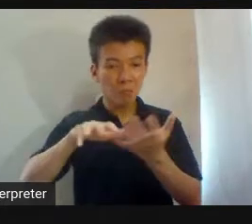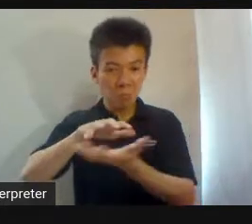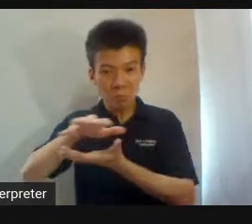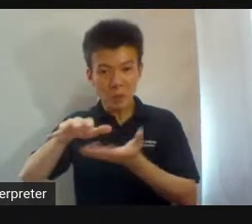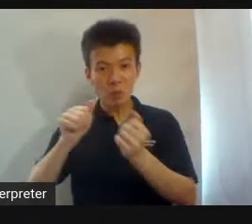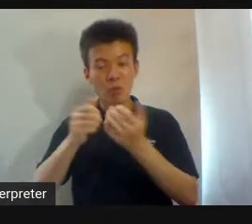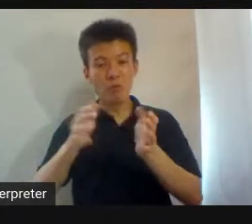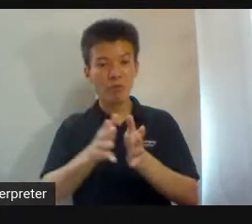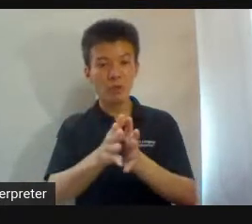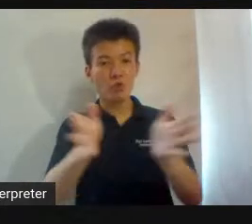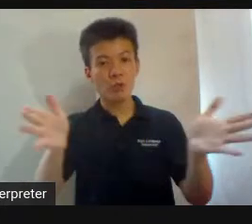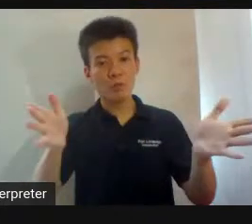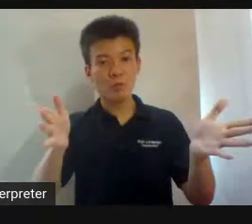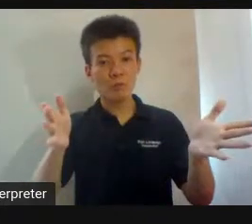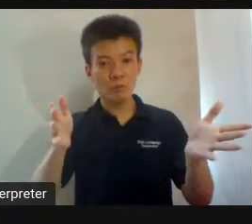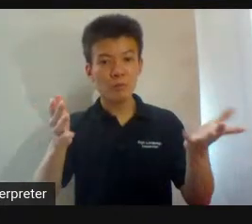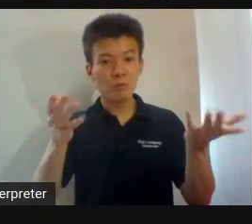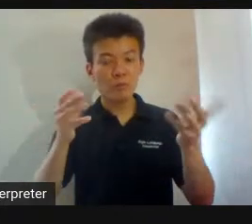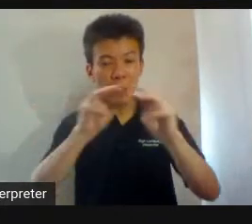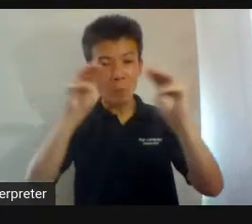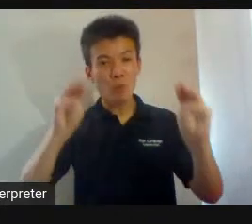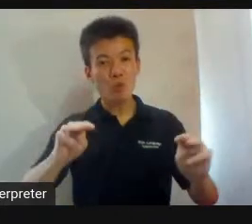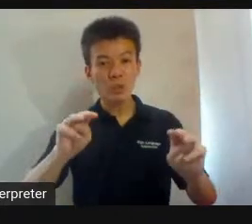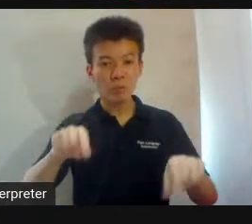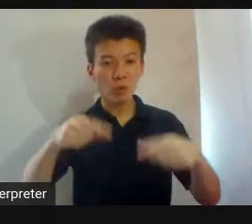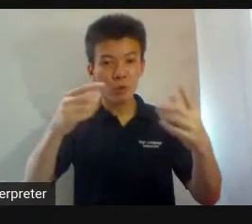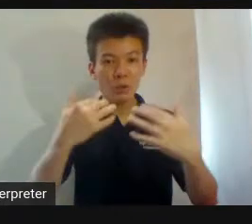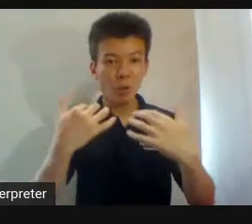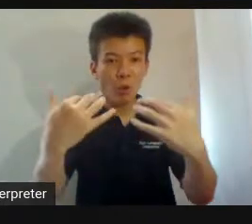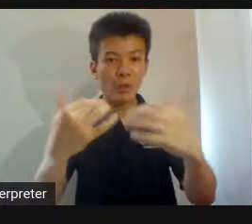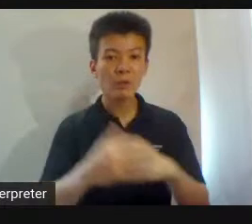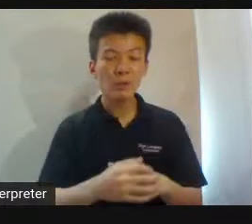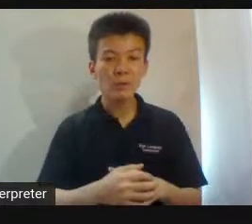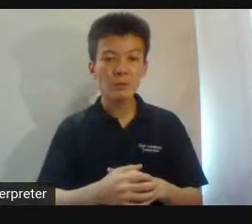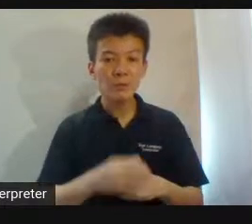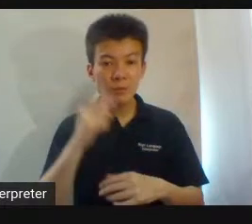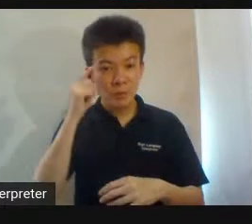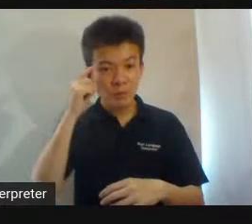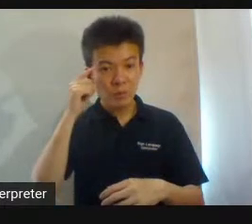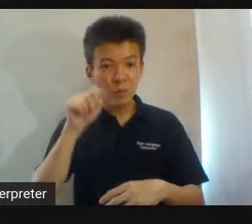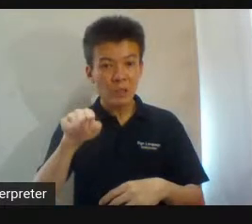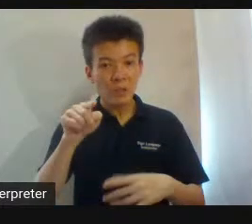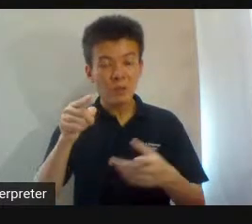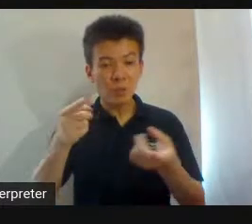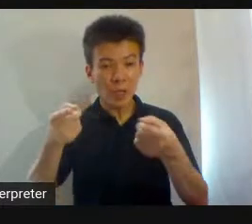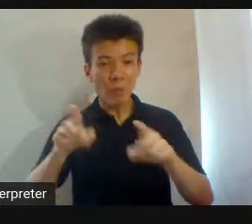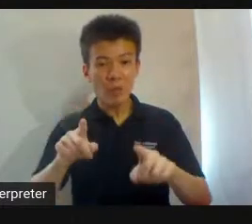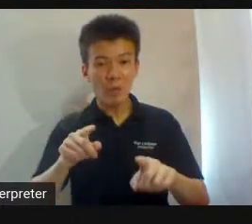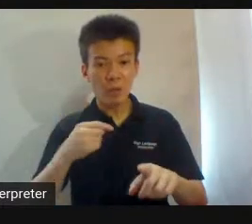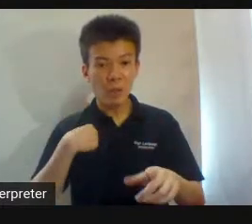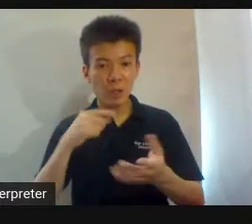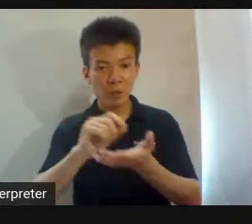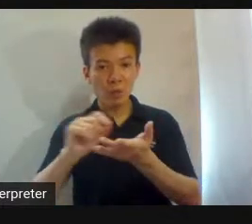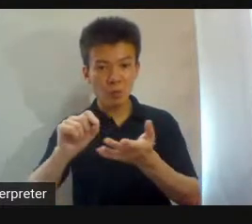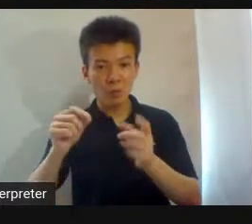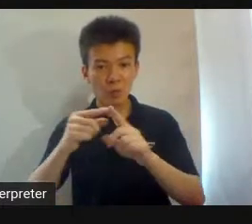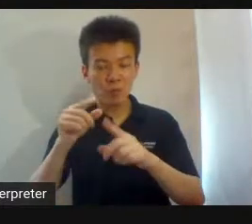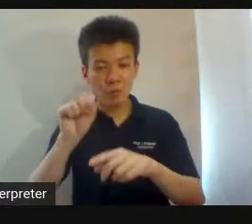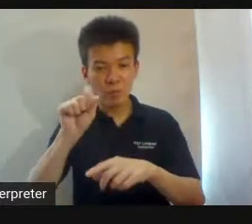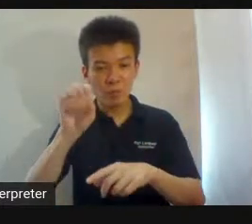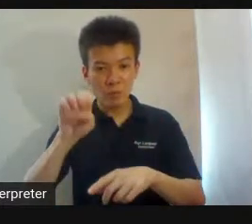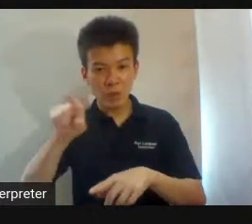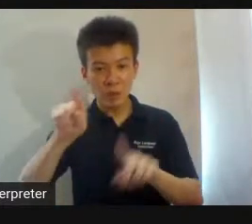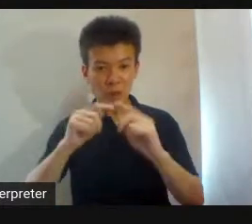the general museum-going audience? I think for that to take place, as I've worked with Stephen and his wonderful